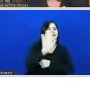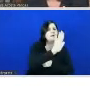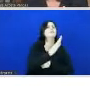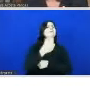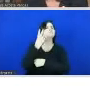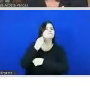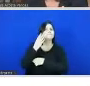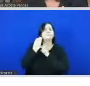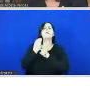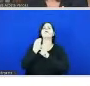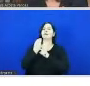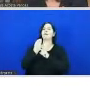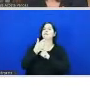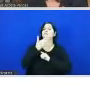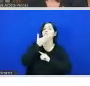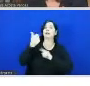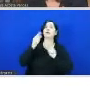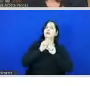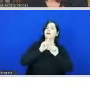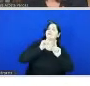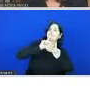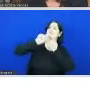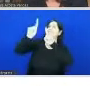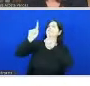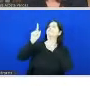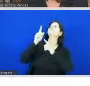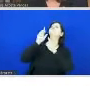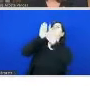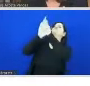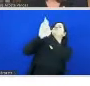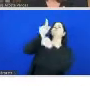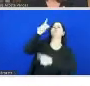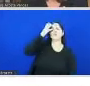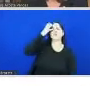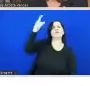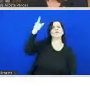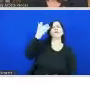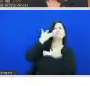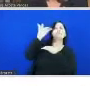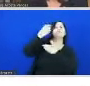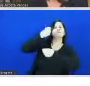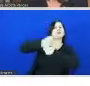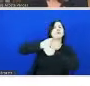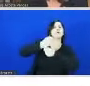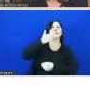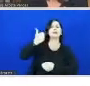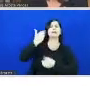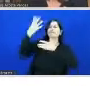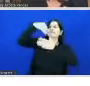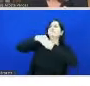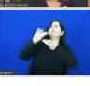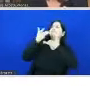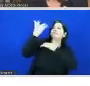findings, anything that really makes us touch with firsthand the reality of